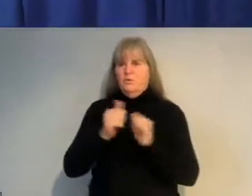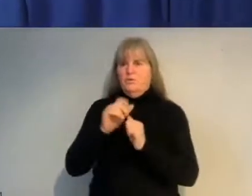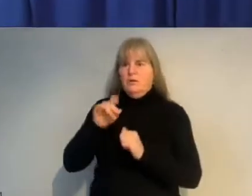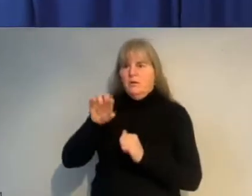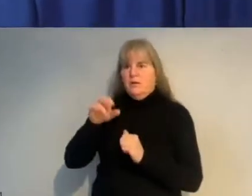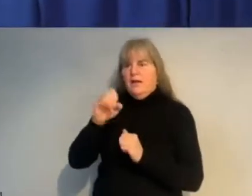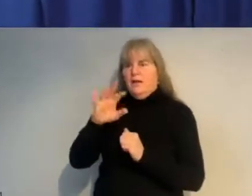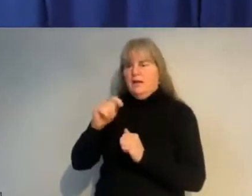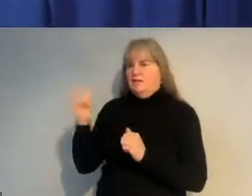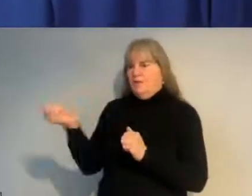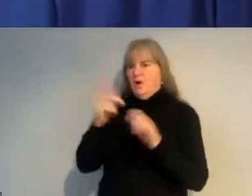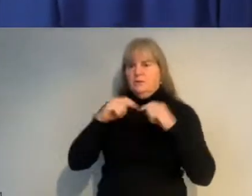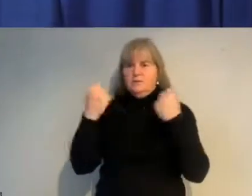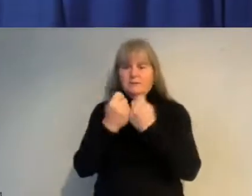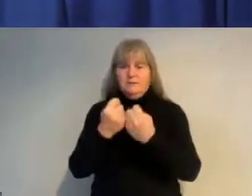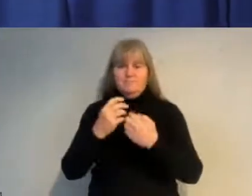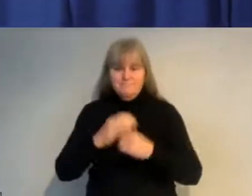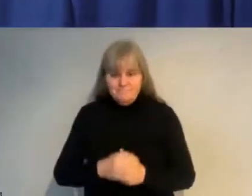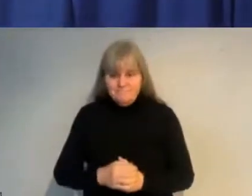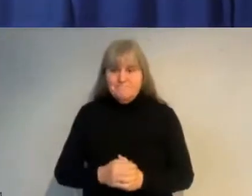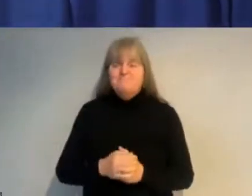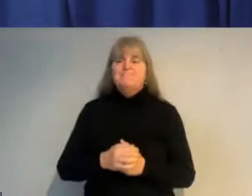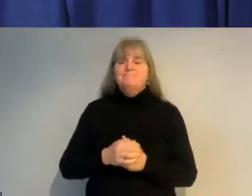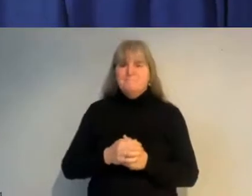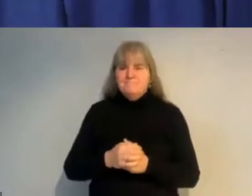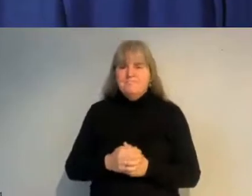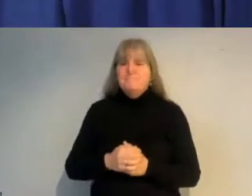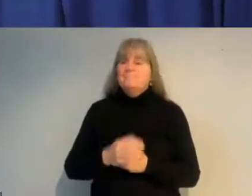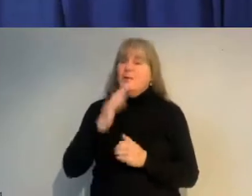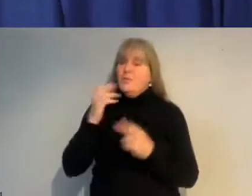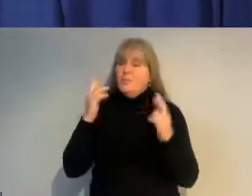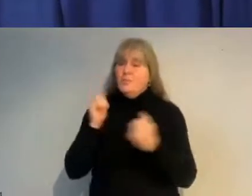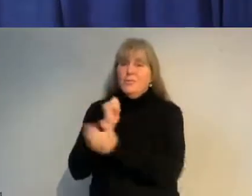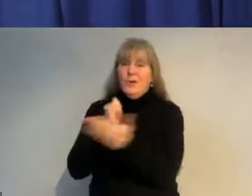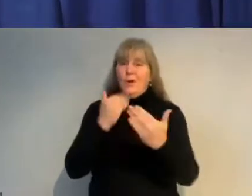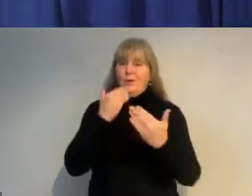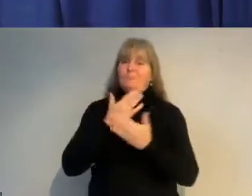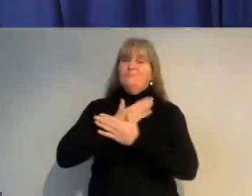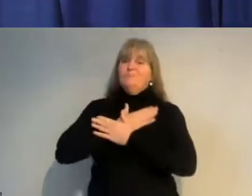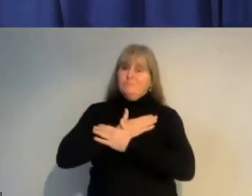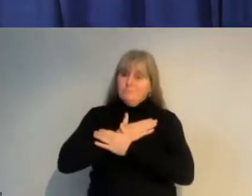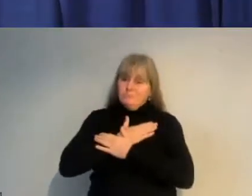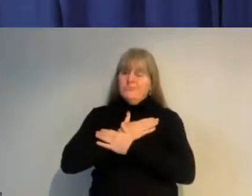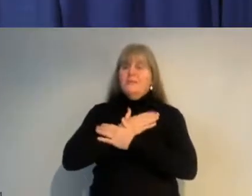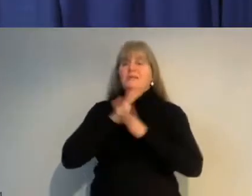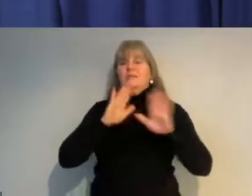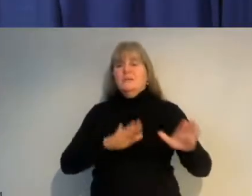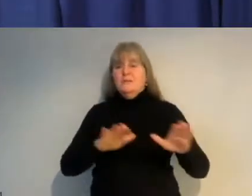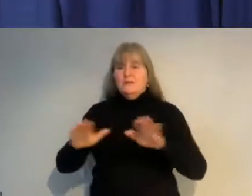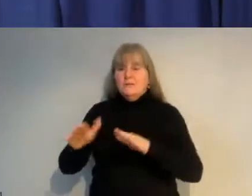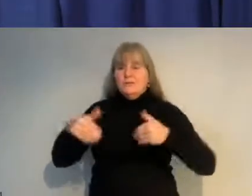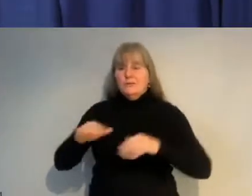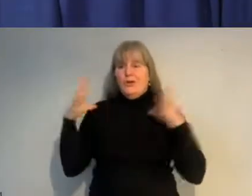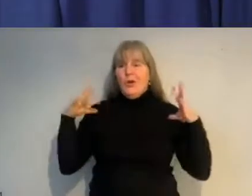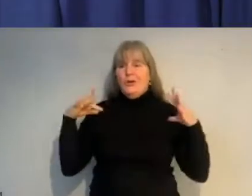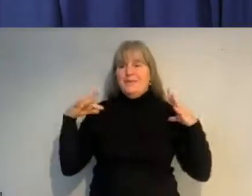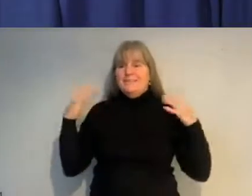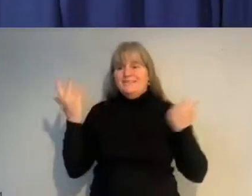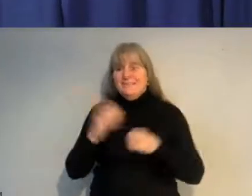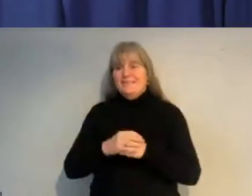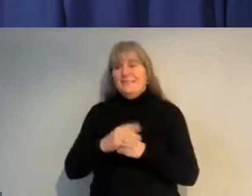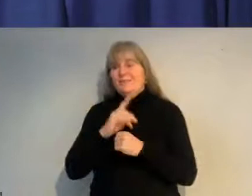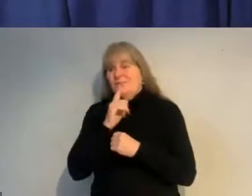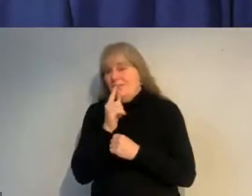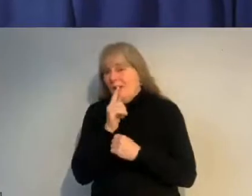team. I hope that you all had some rest and some downtime over the holidays, at least when you're not shoveling